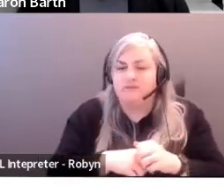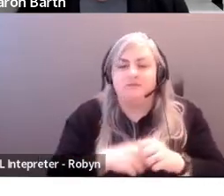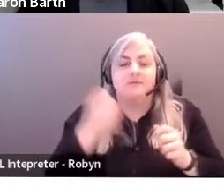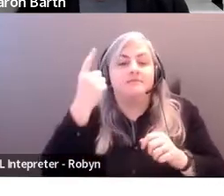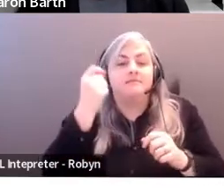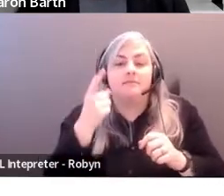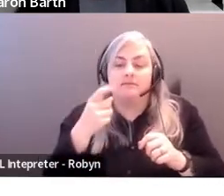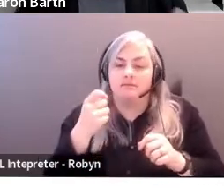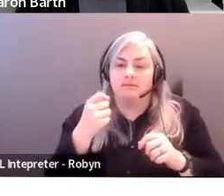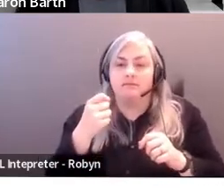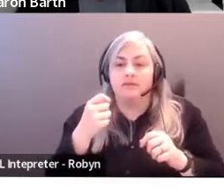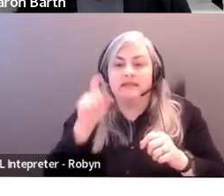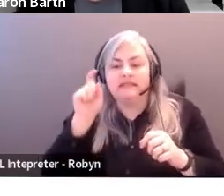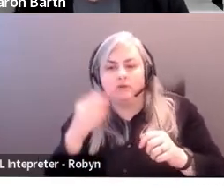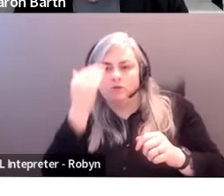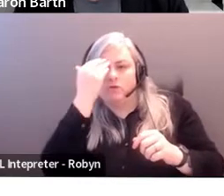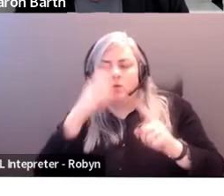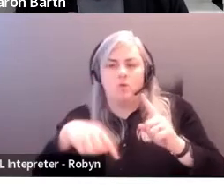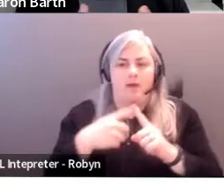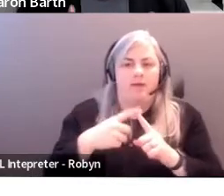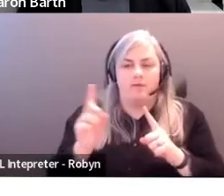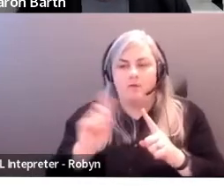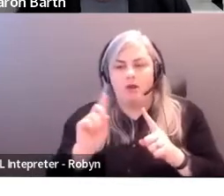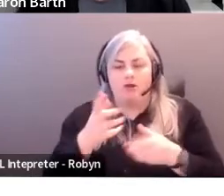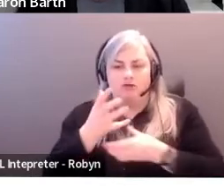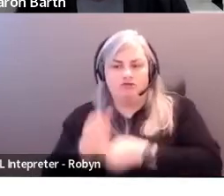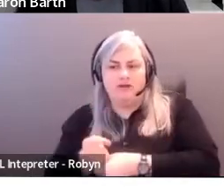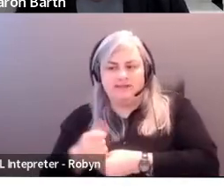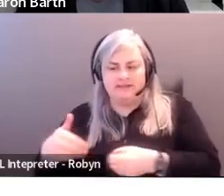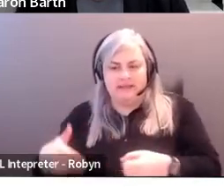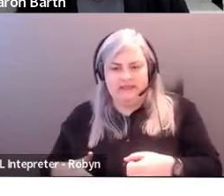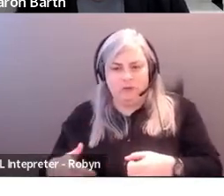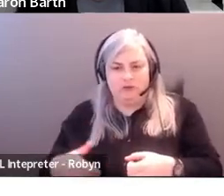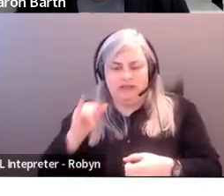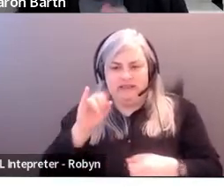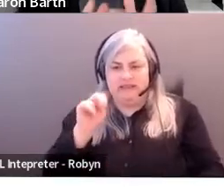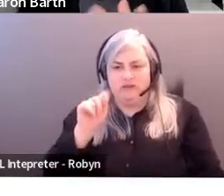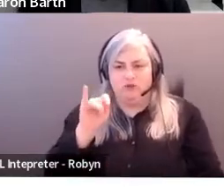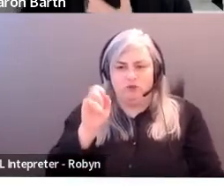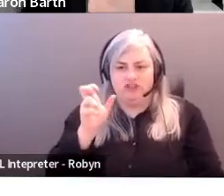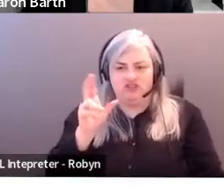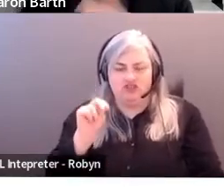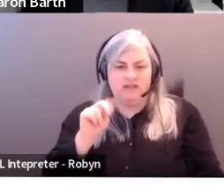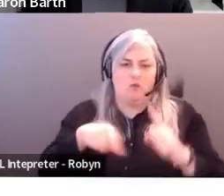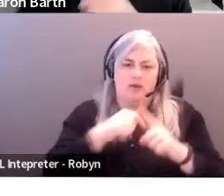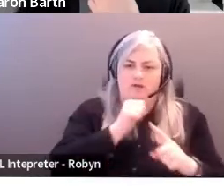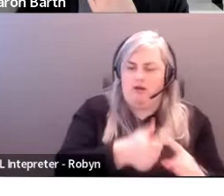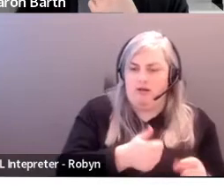when and where, when to trust it and when not to trust it. Have some way of submitting it to analysis. And that's what we're going to look